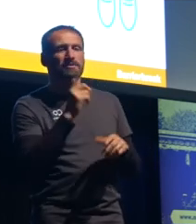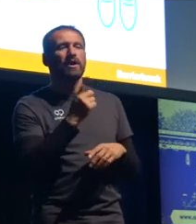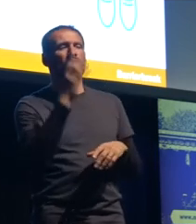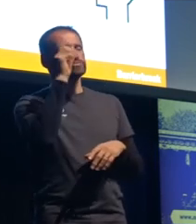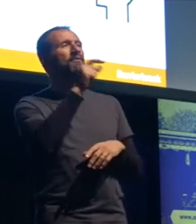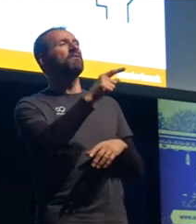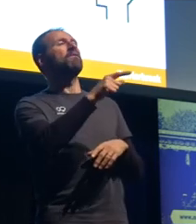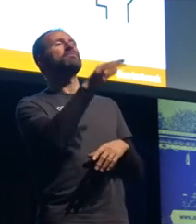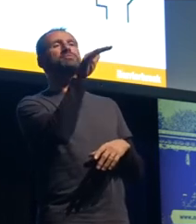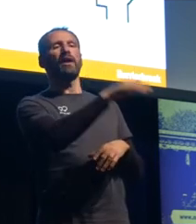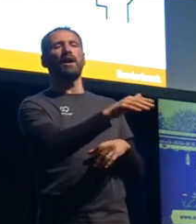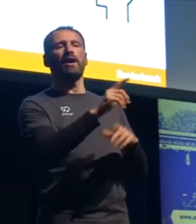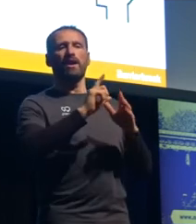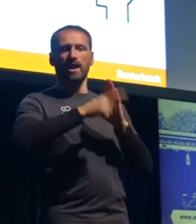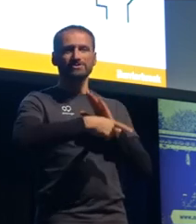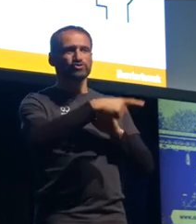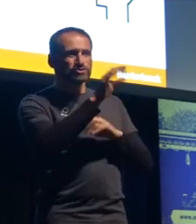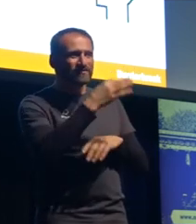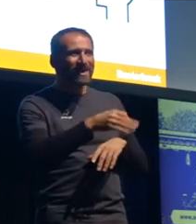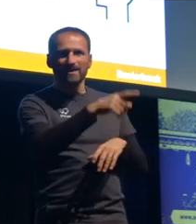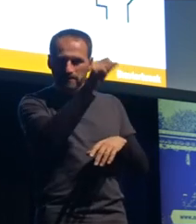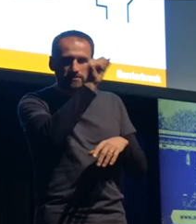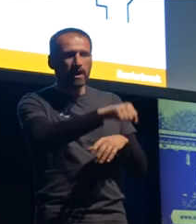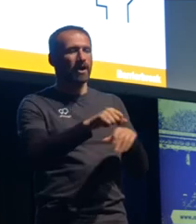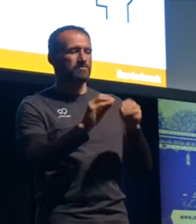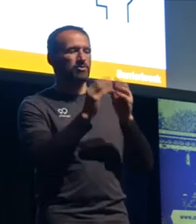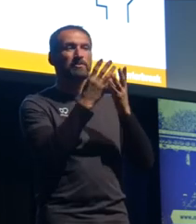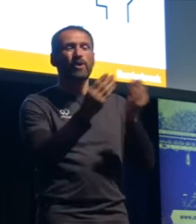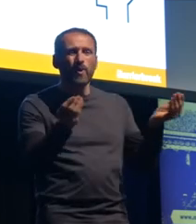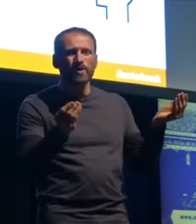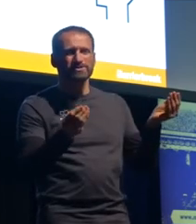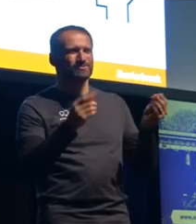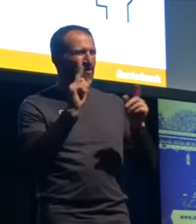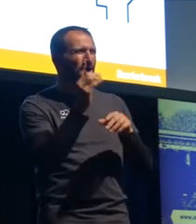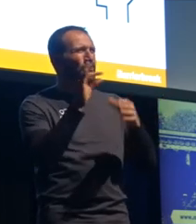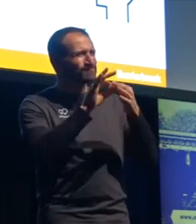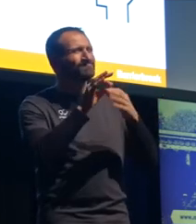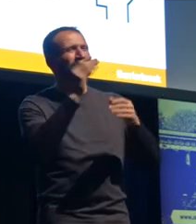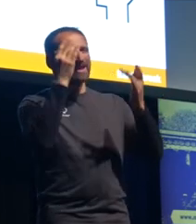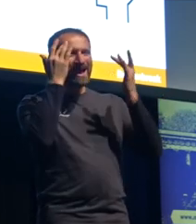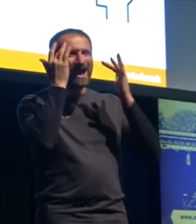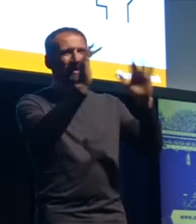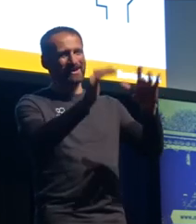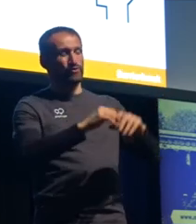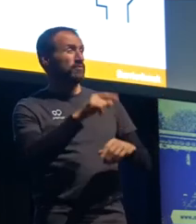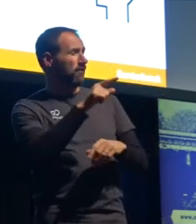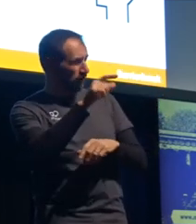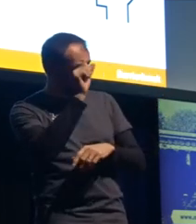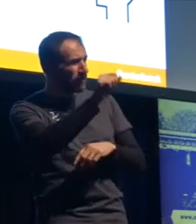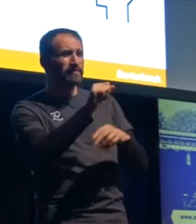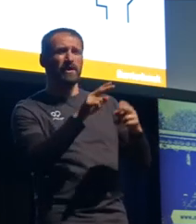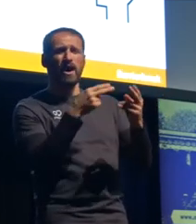problems. So it's also about acknowledgement. It's about acknowledging that they're adaptable,